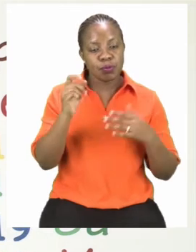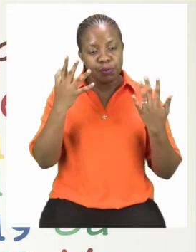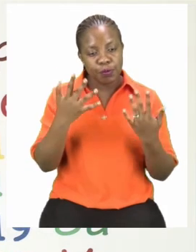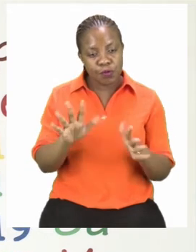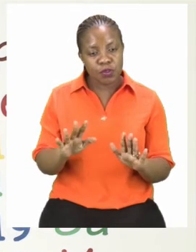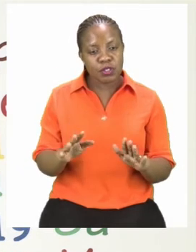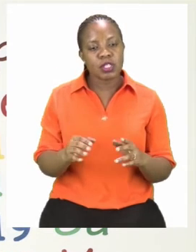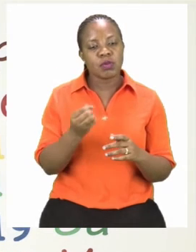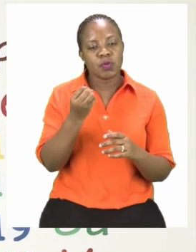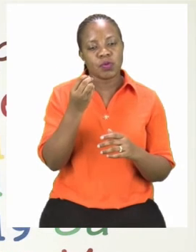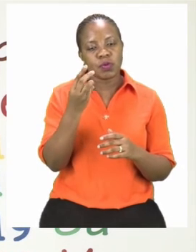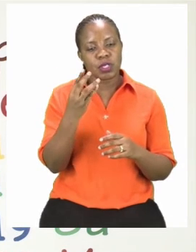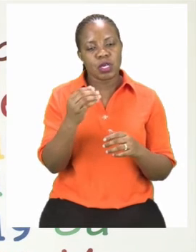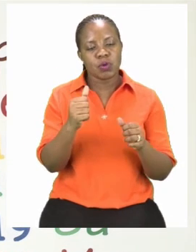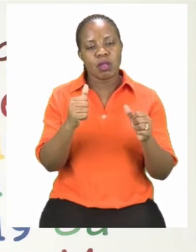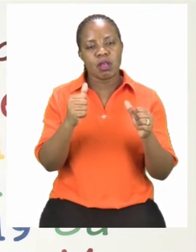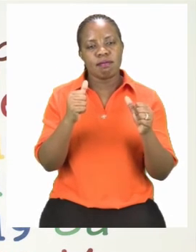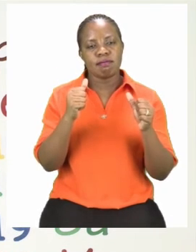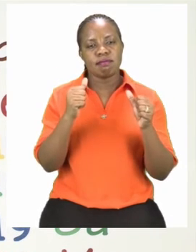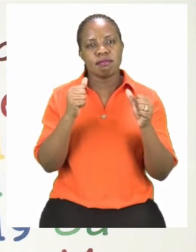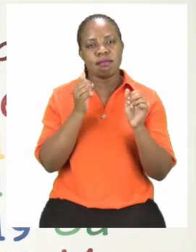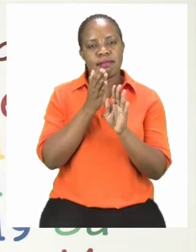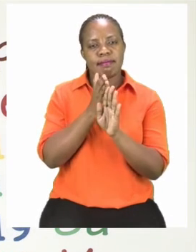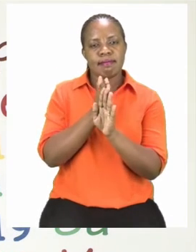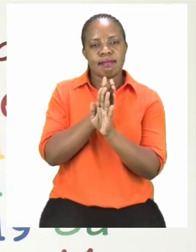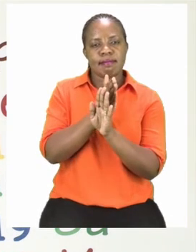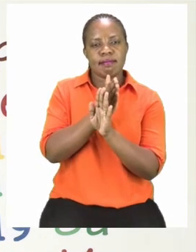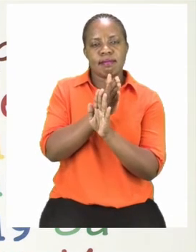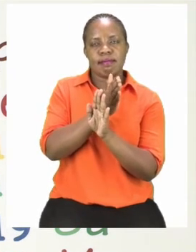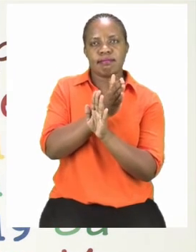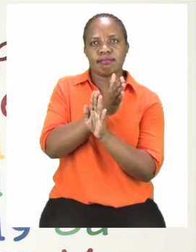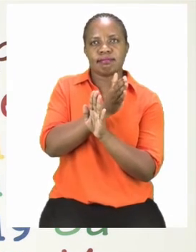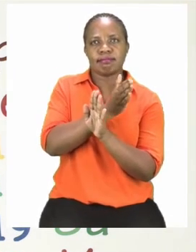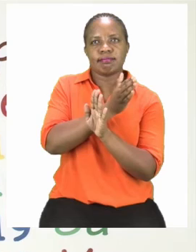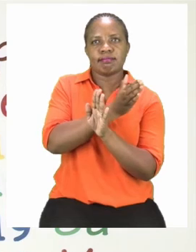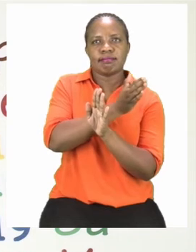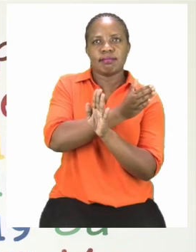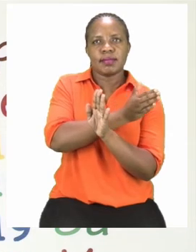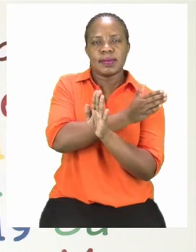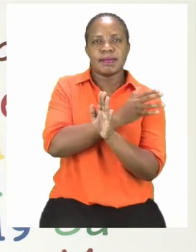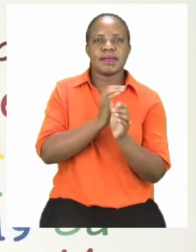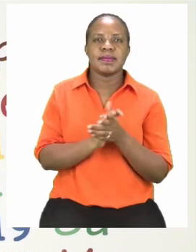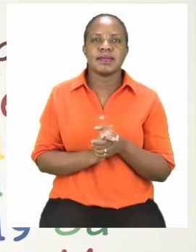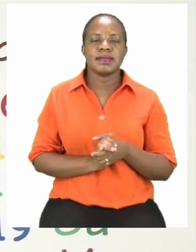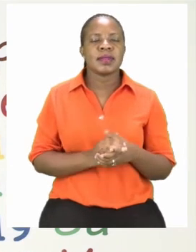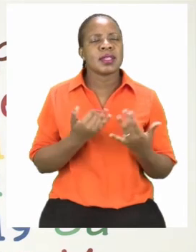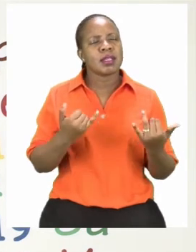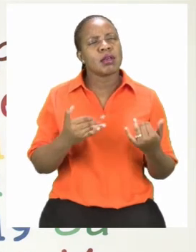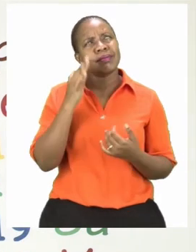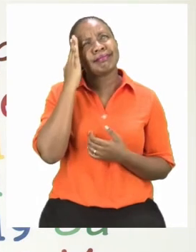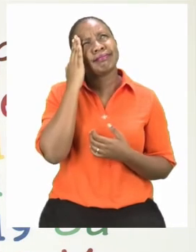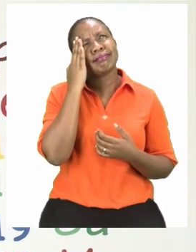us to sanitize. Remember, when we sanitize, we are